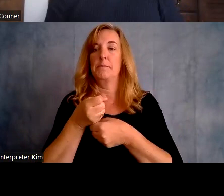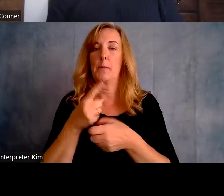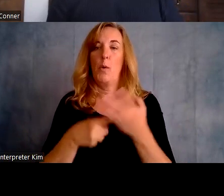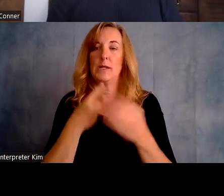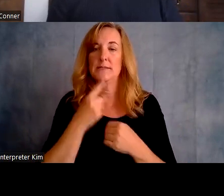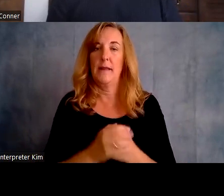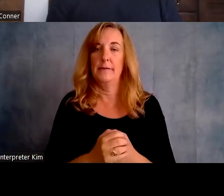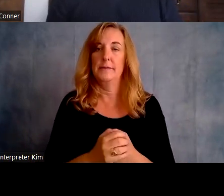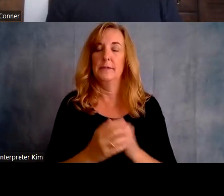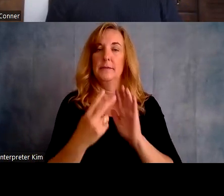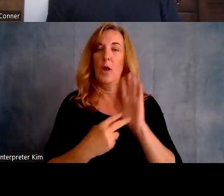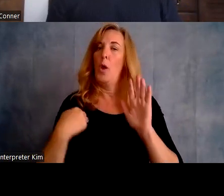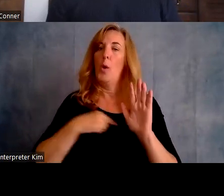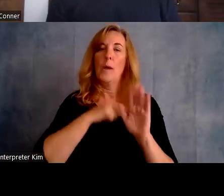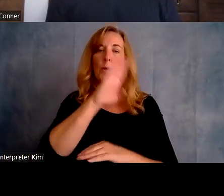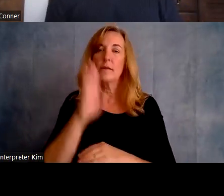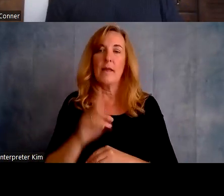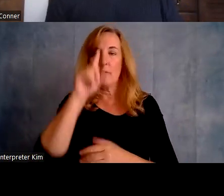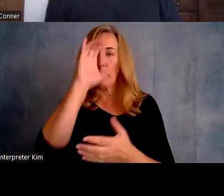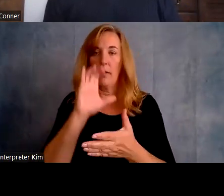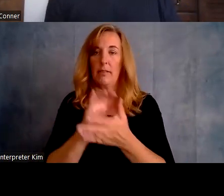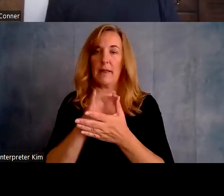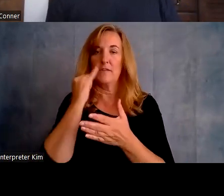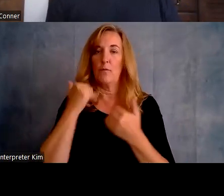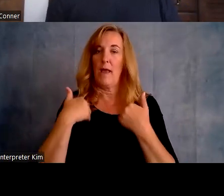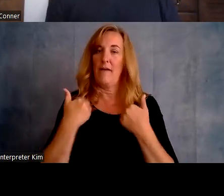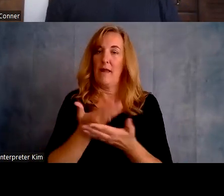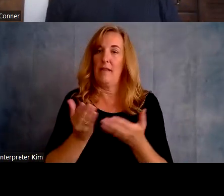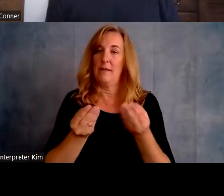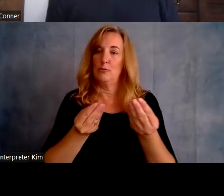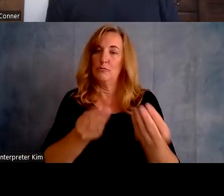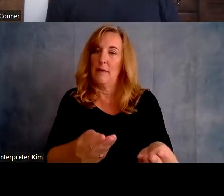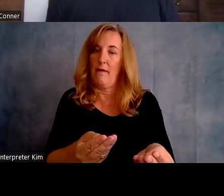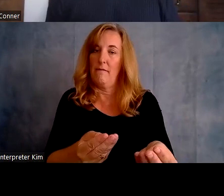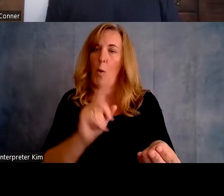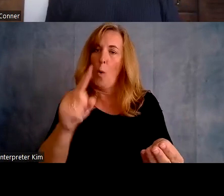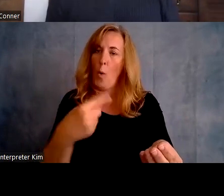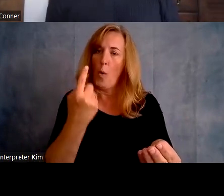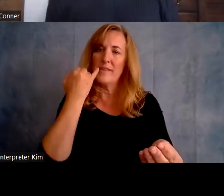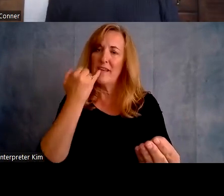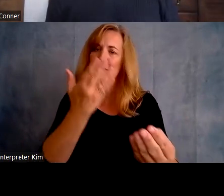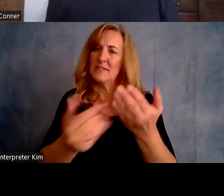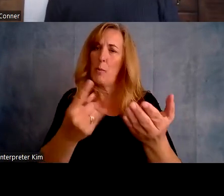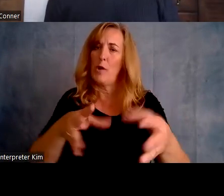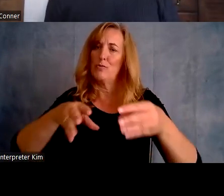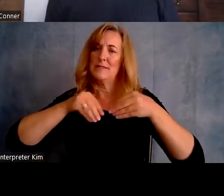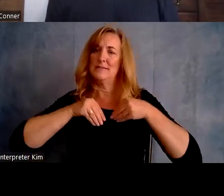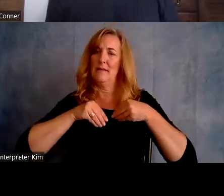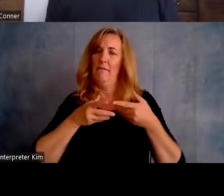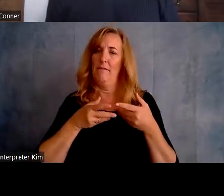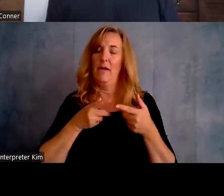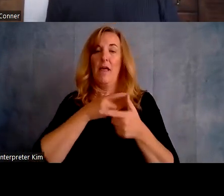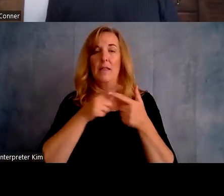never believe that we have anything to give unless there's someone who's able to receive it. Indeed, we discover